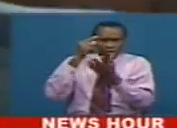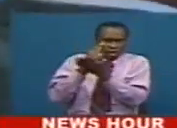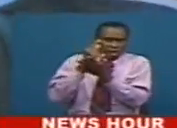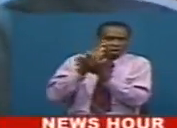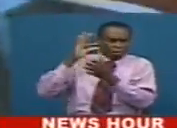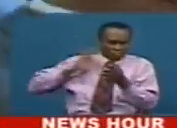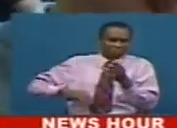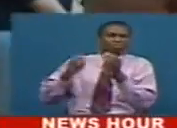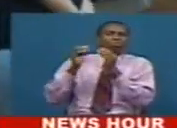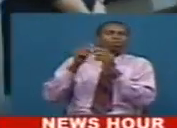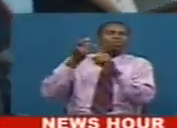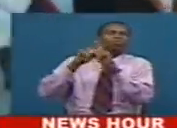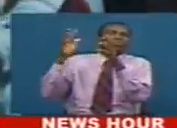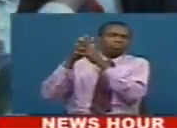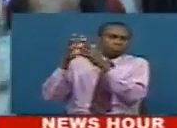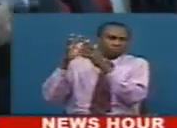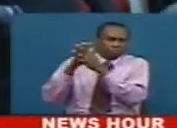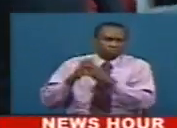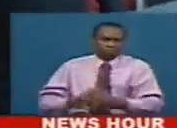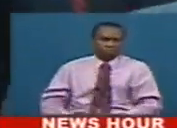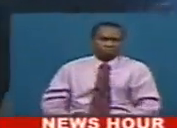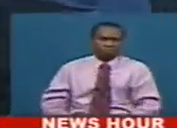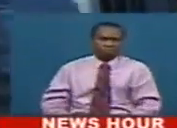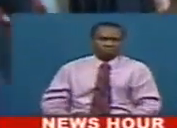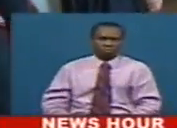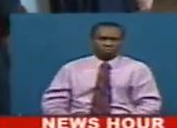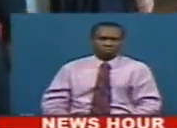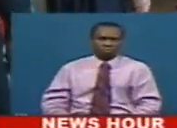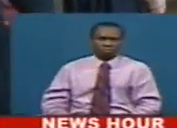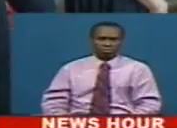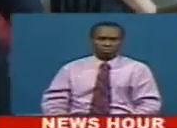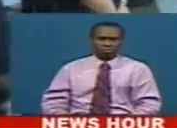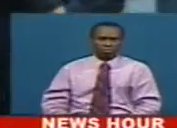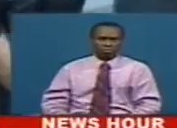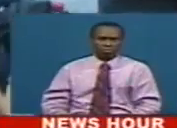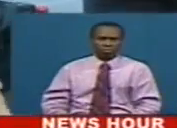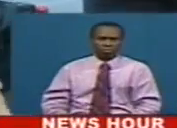Ghana's upstream oil industry. Edward Nyarko, reporting for GBC 24.